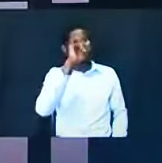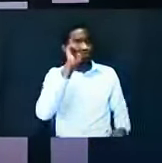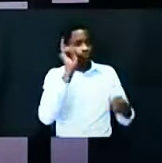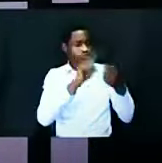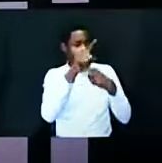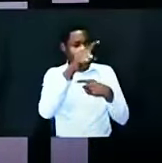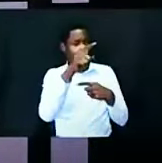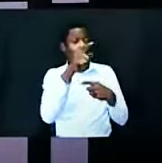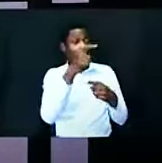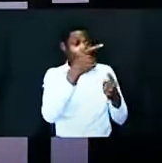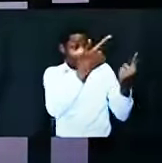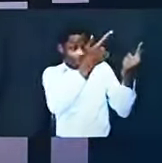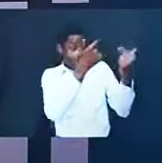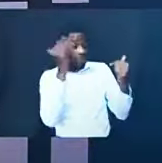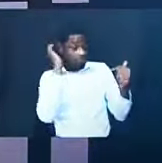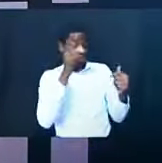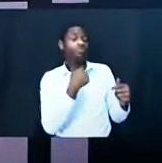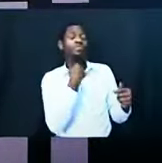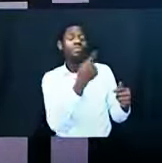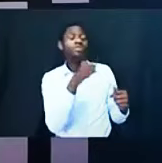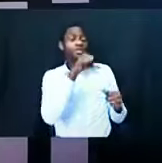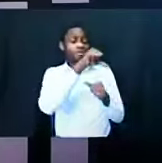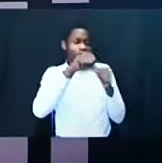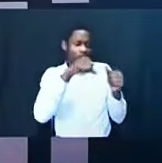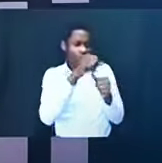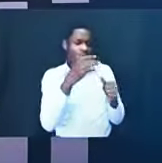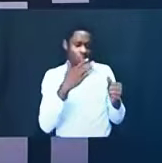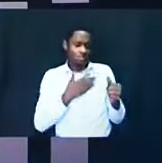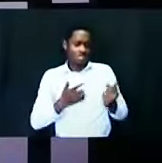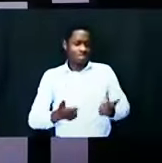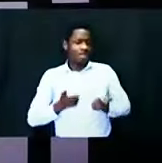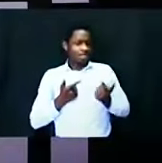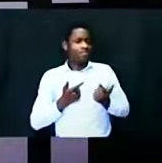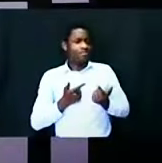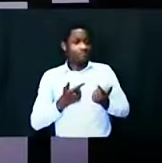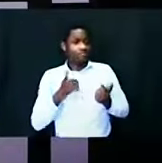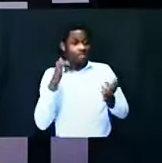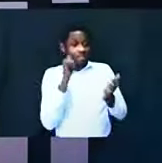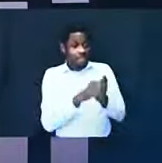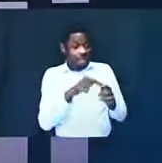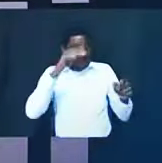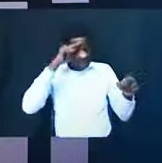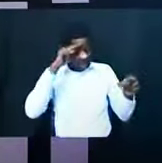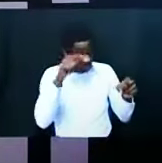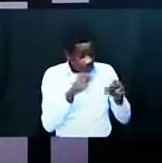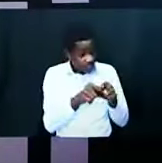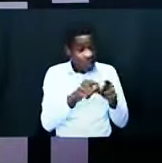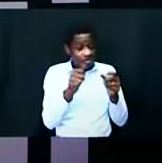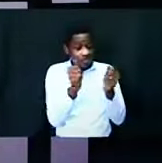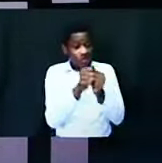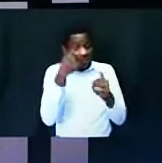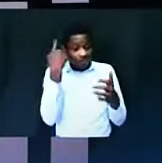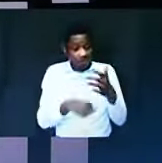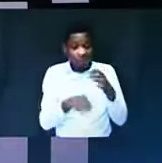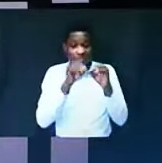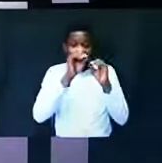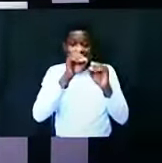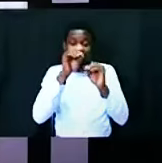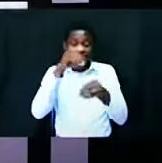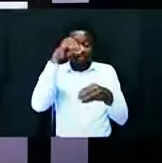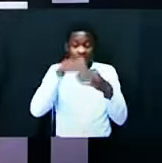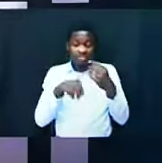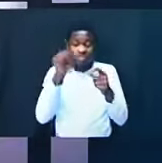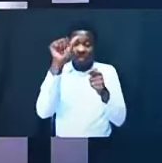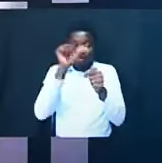suno says which agrees with what I teach everywhere. In every church. Ah, ene die